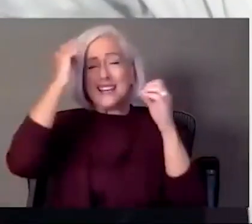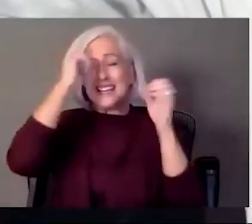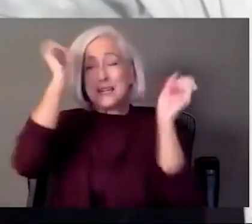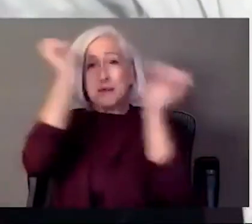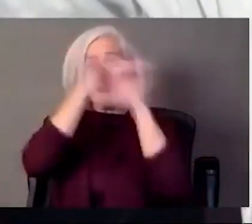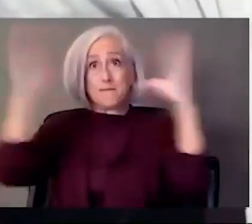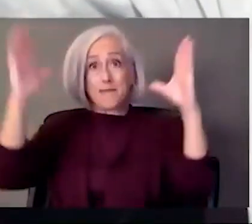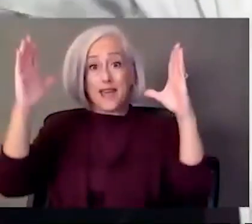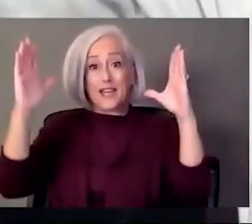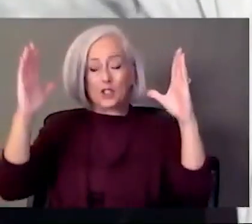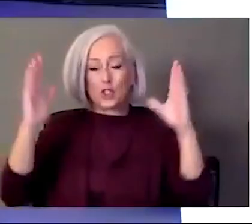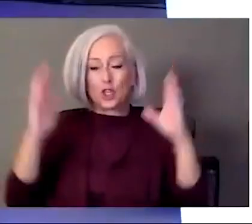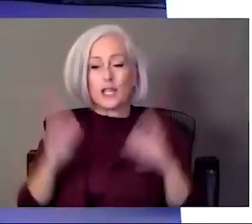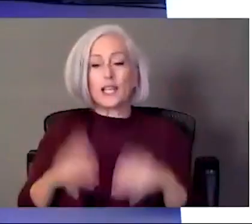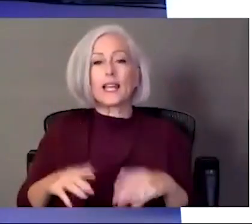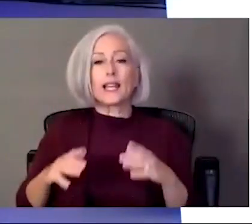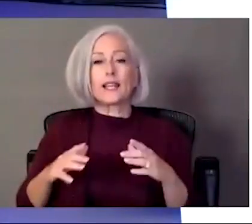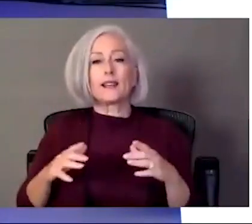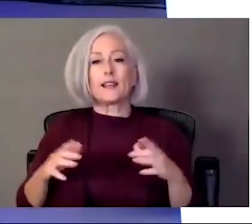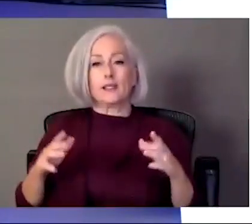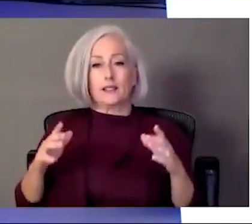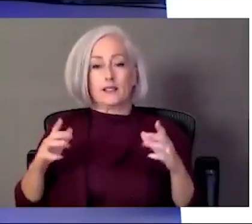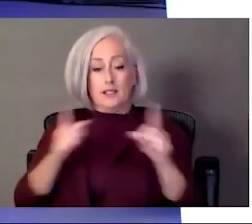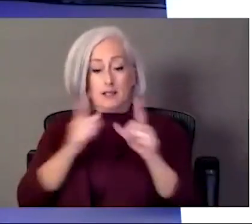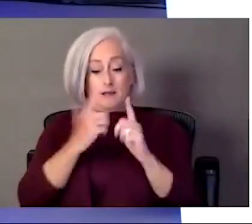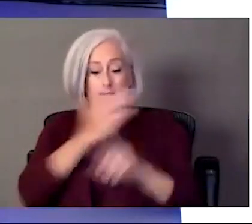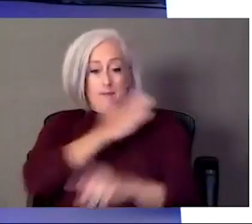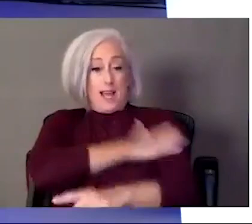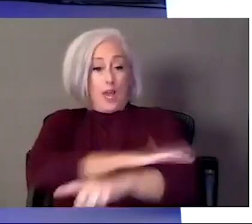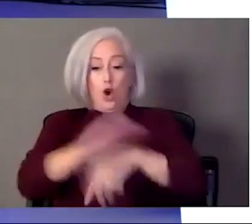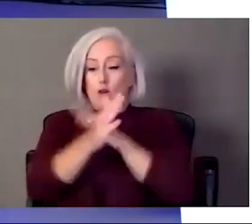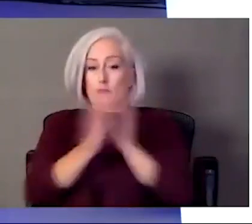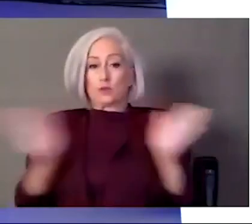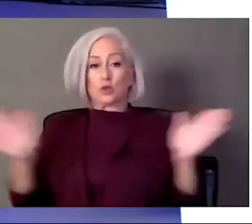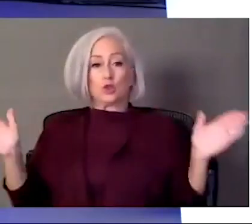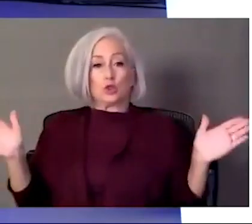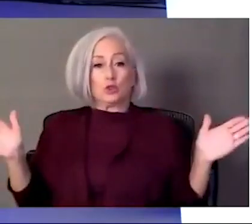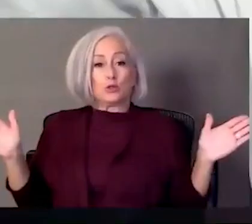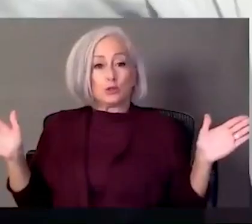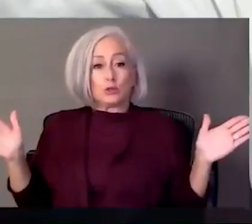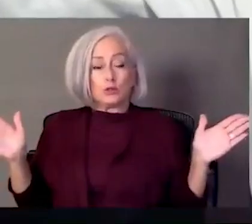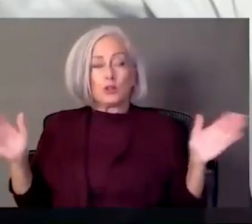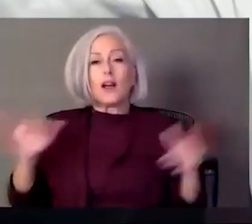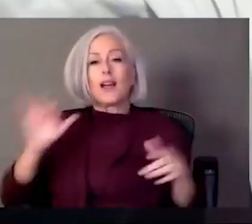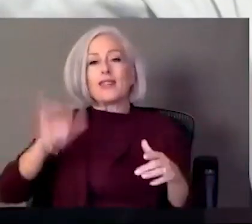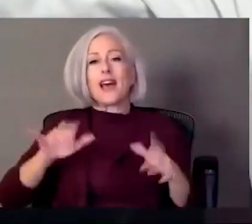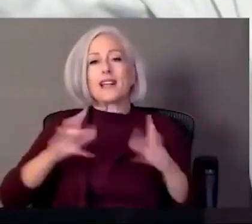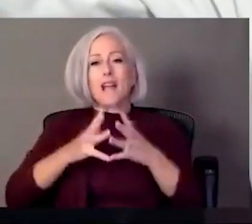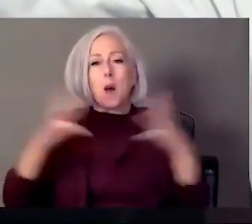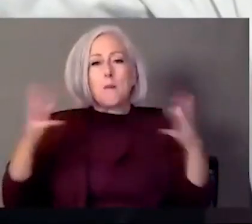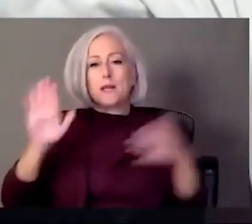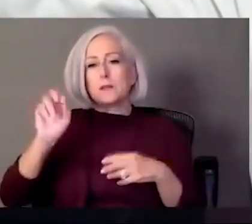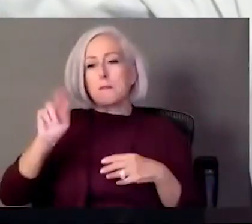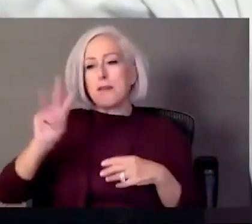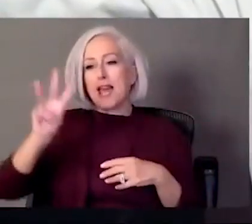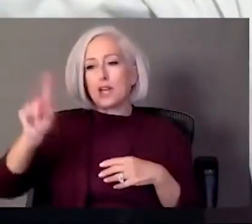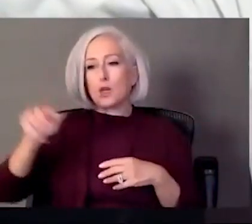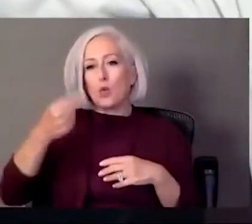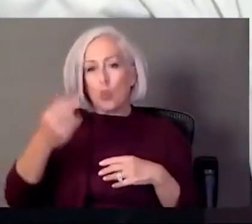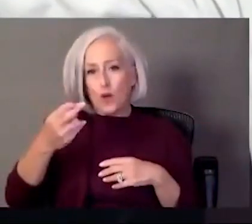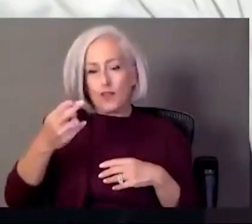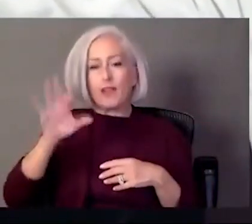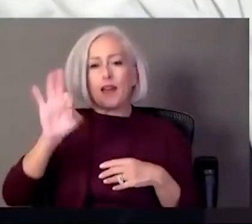imagine this is how much bandwidth the FDA has, okay? Every study they go through, they have to